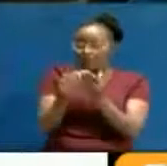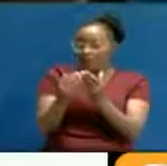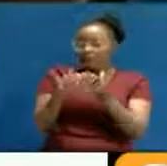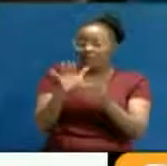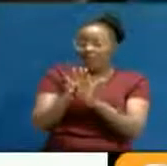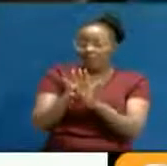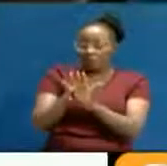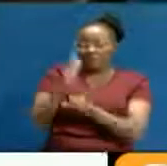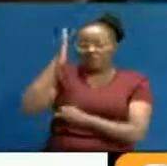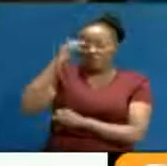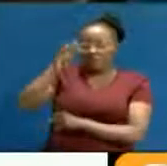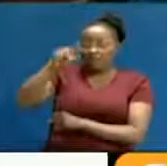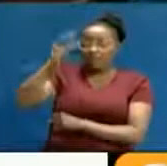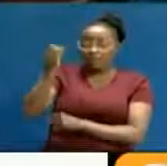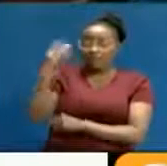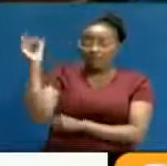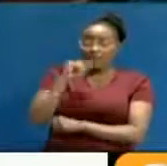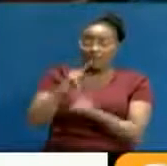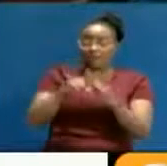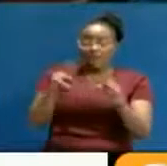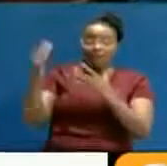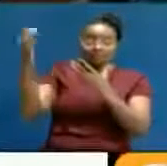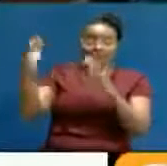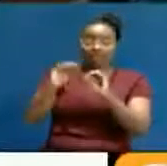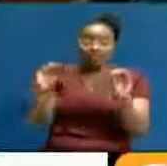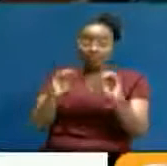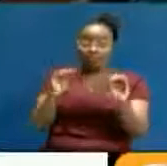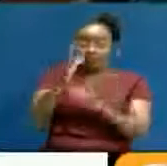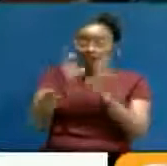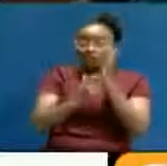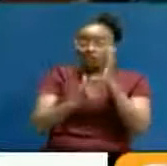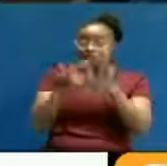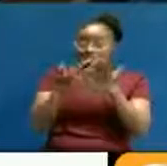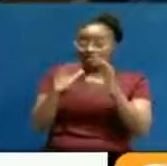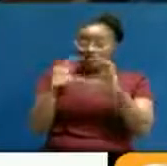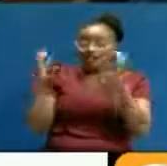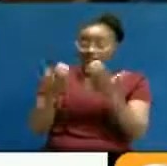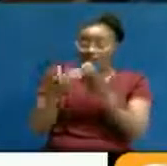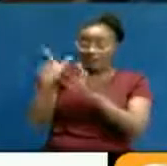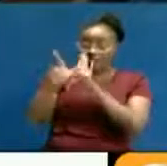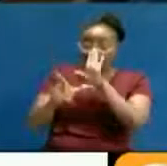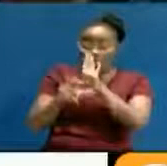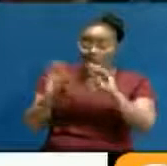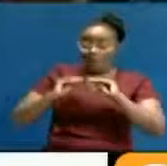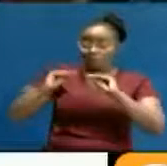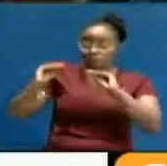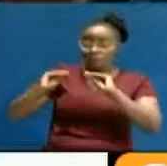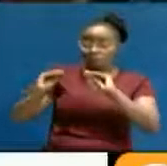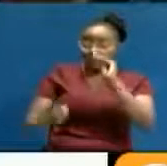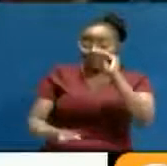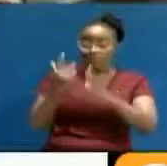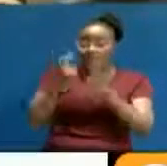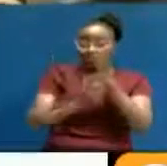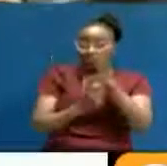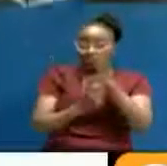most of the Kenyan MPs, but perhaps not unexpected, a Swahili class was awaiting them. They recently launched